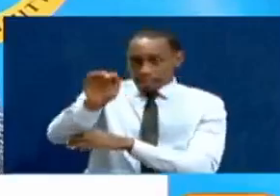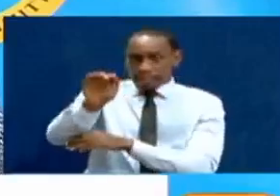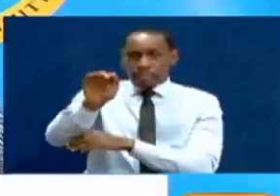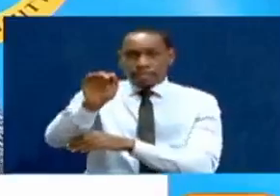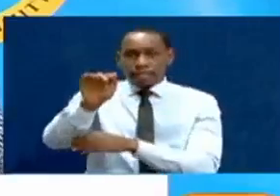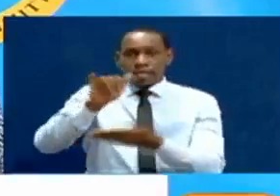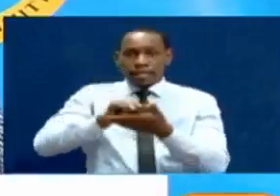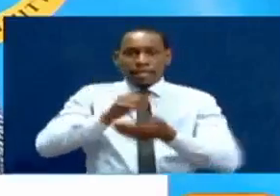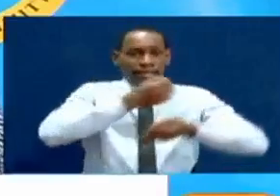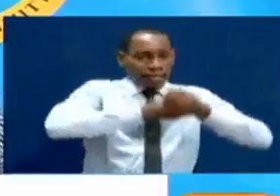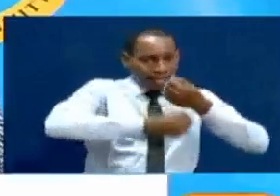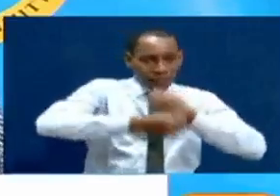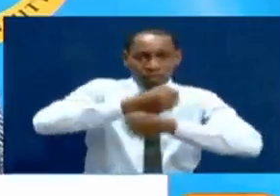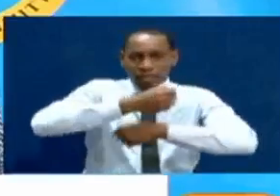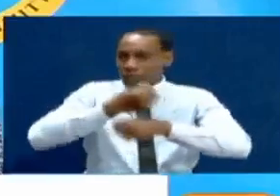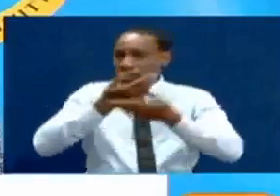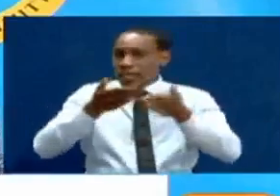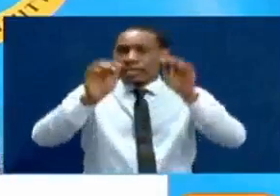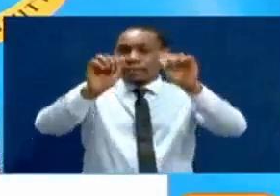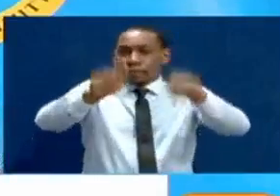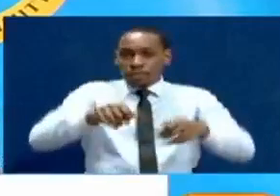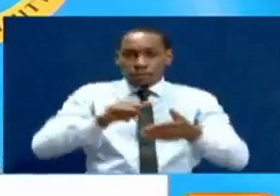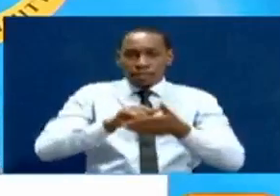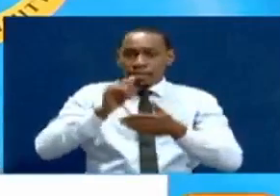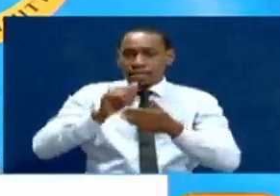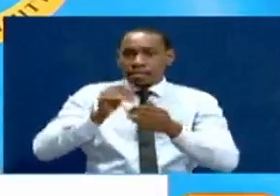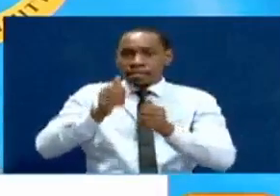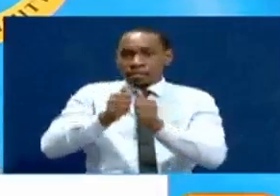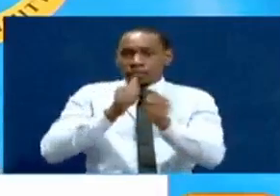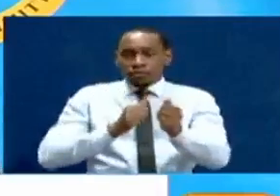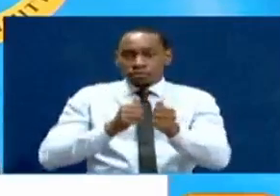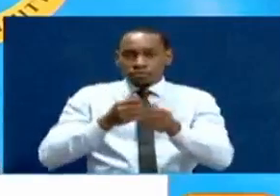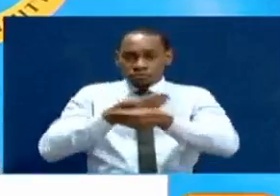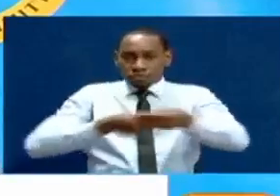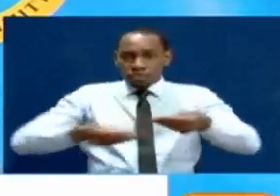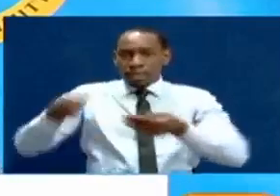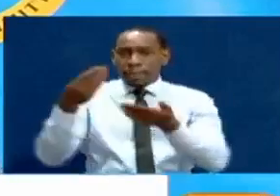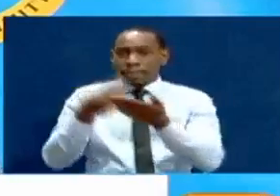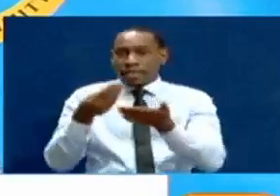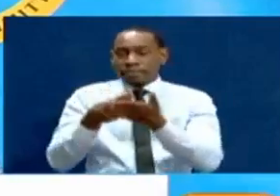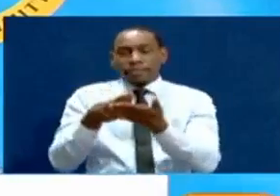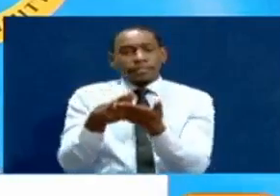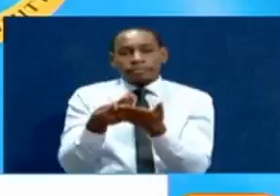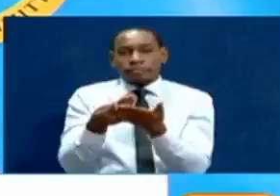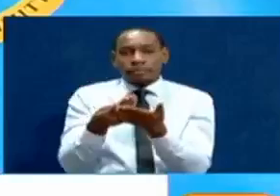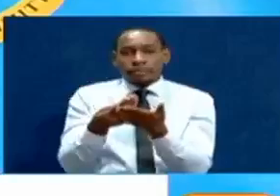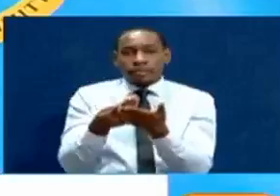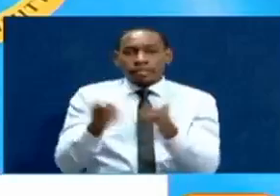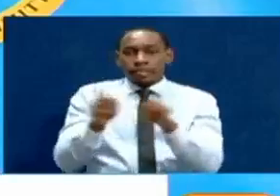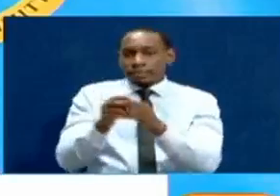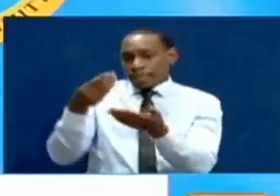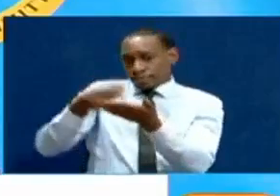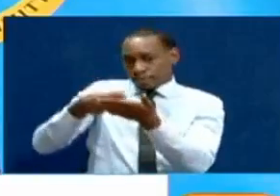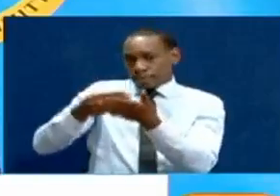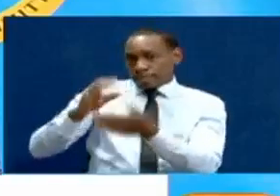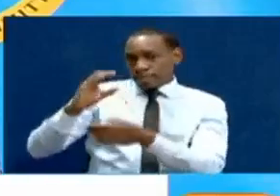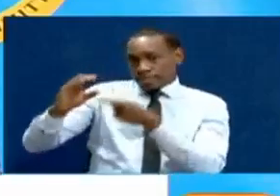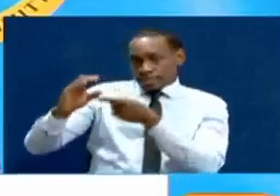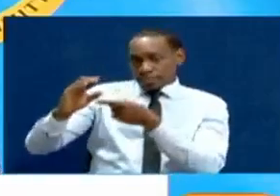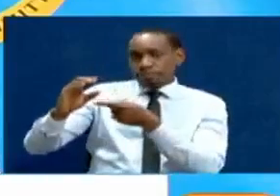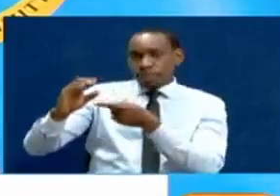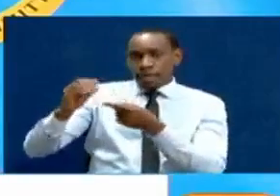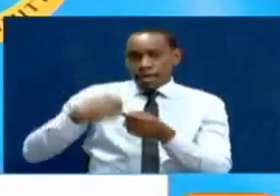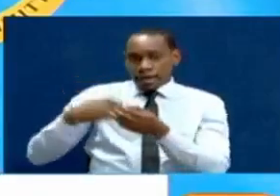take all the measures that you can to avoid exchanging notes and coins. Physical money presents